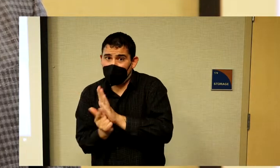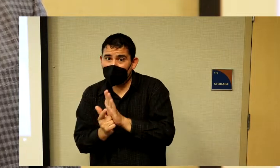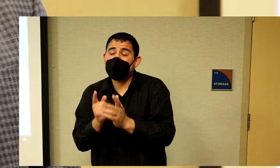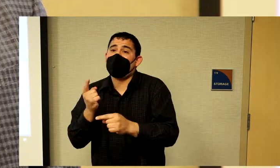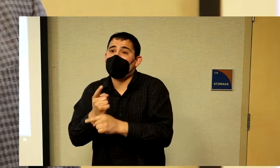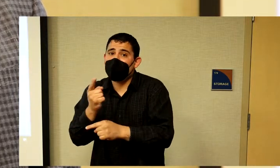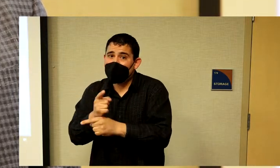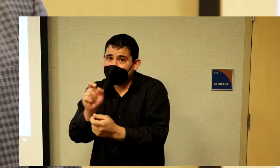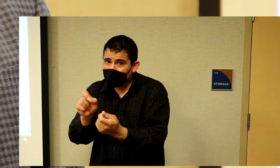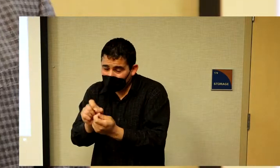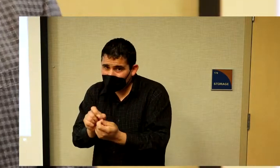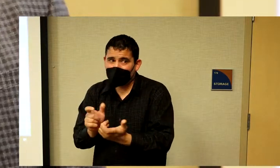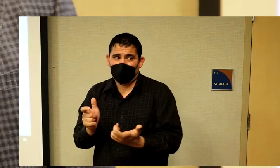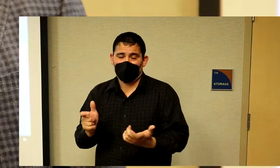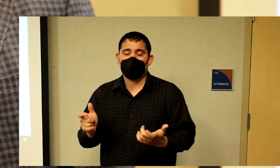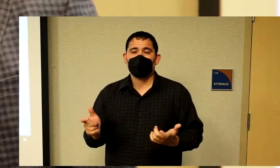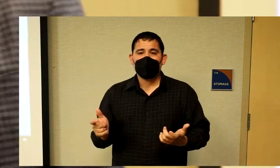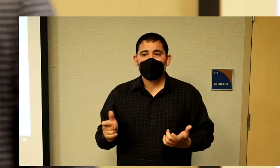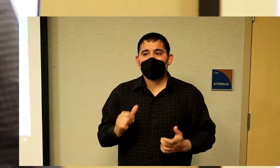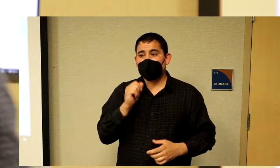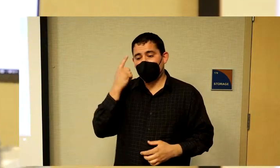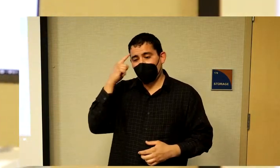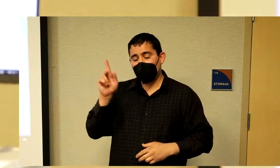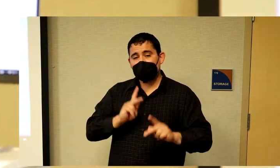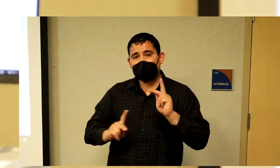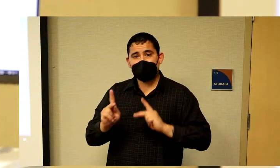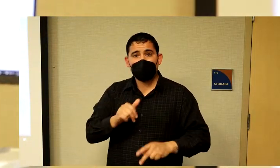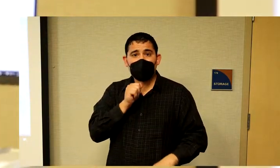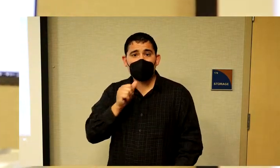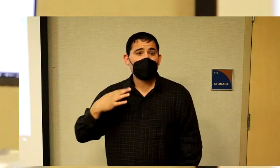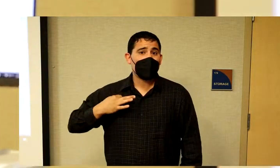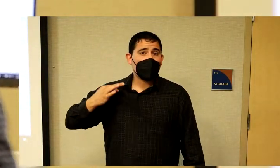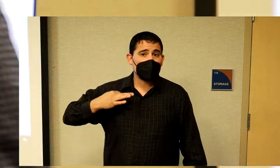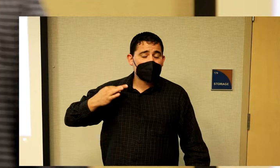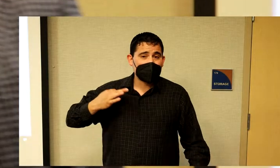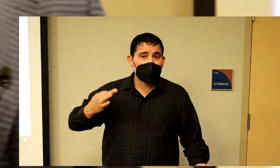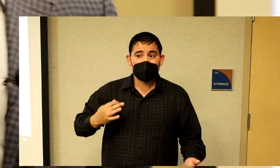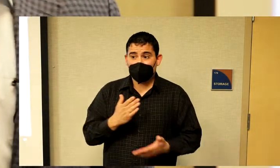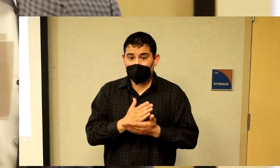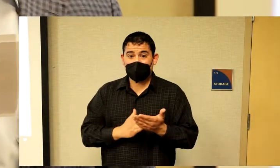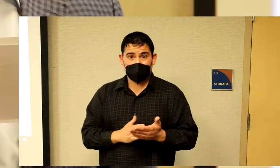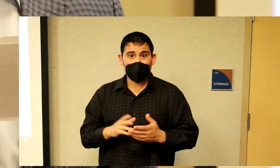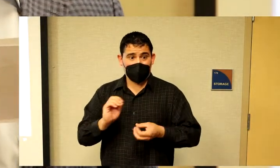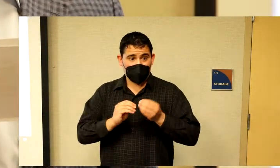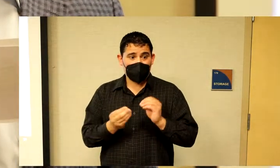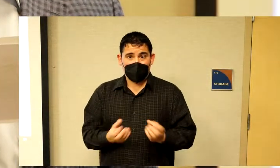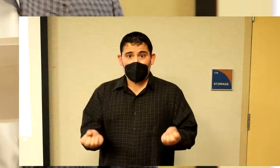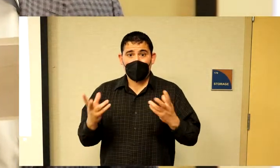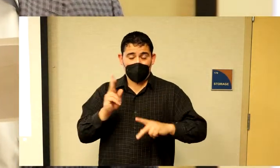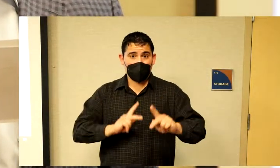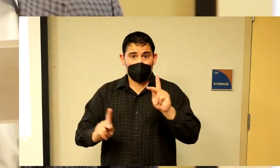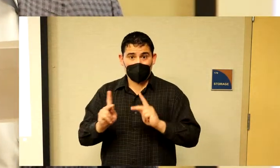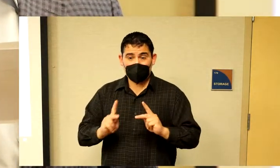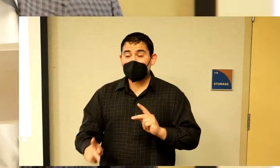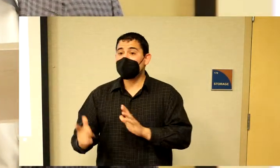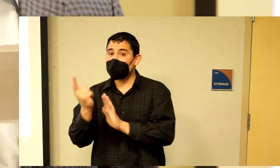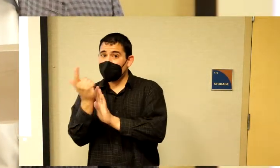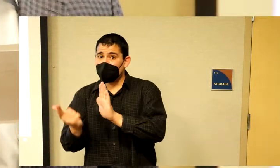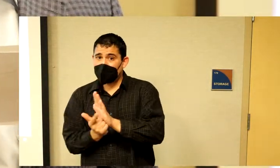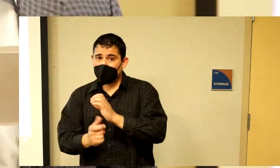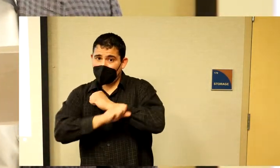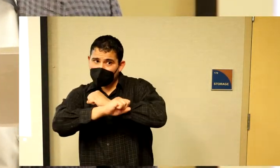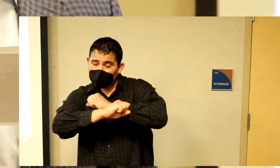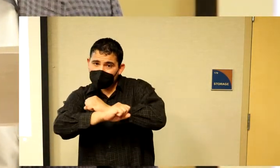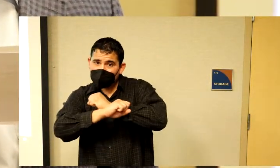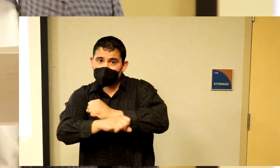people that traditionally have not been represented, and those 4 populations that by law are protected. So I would ask the board